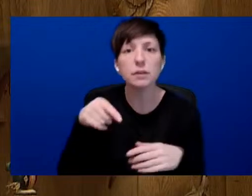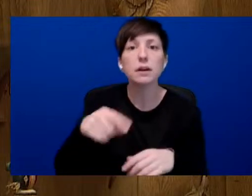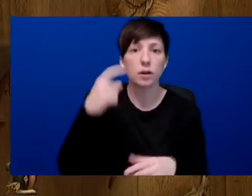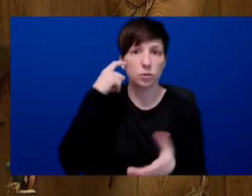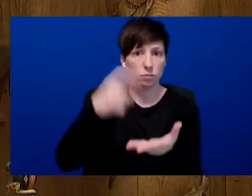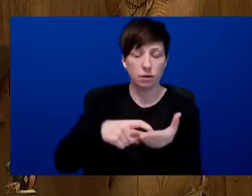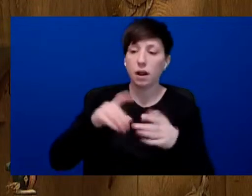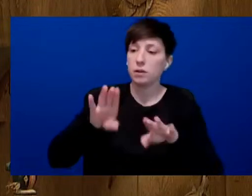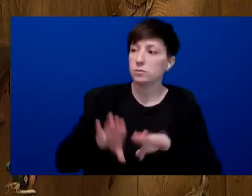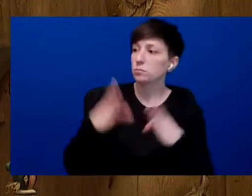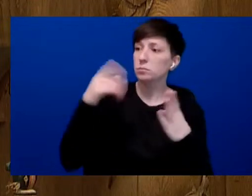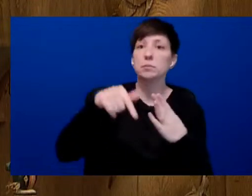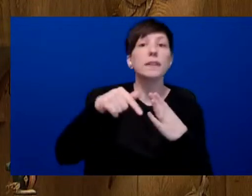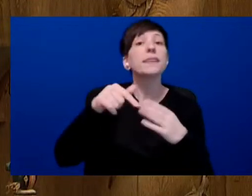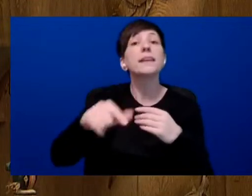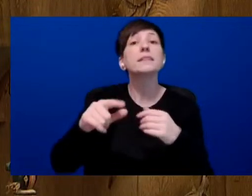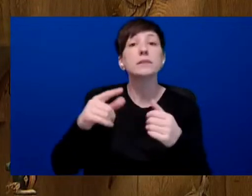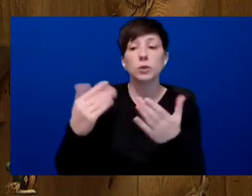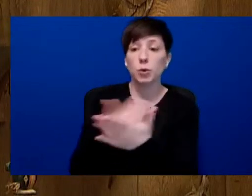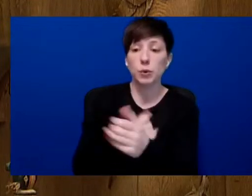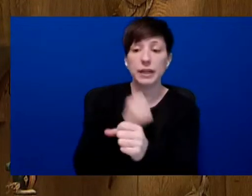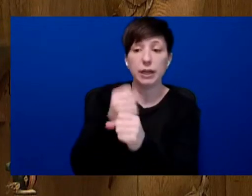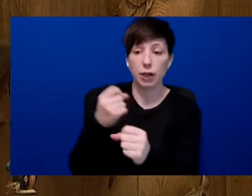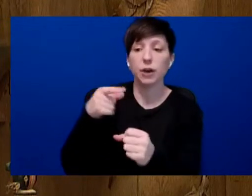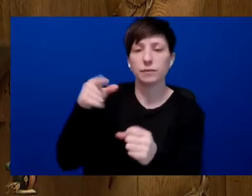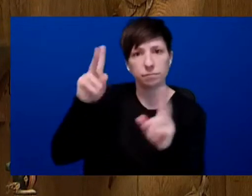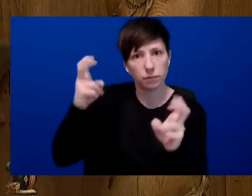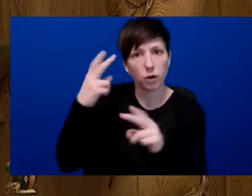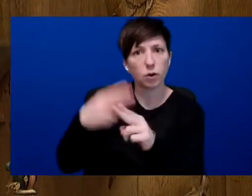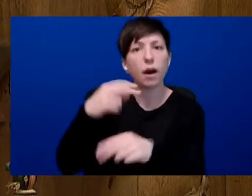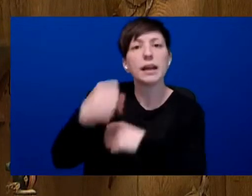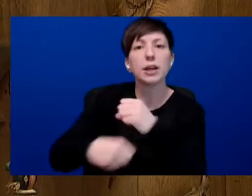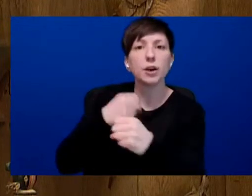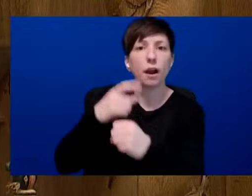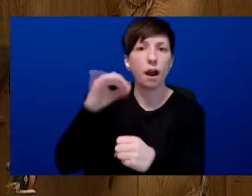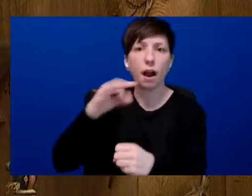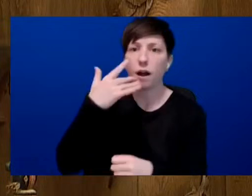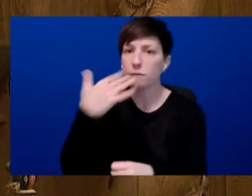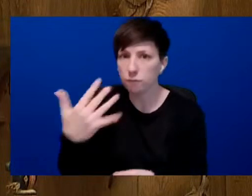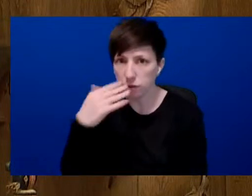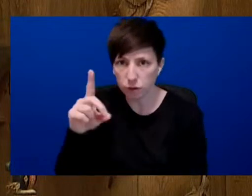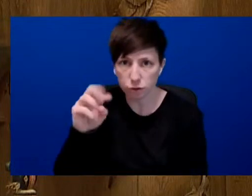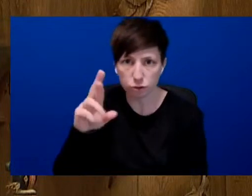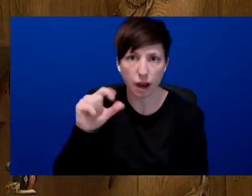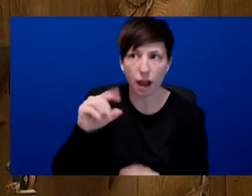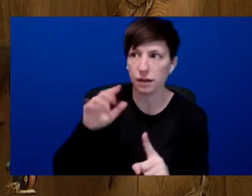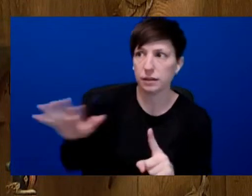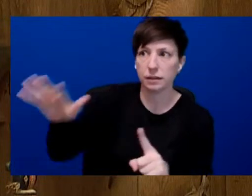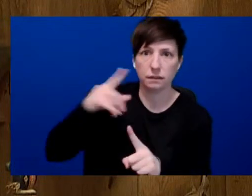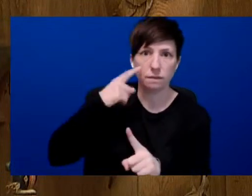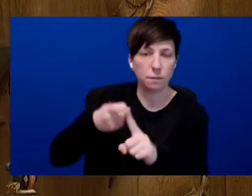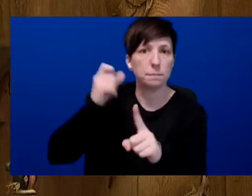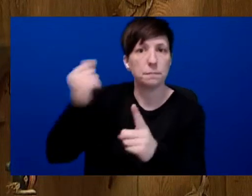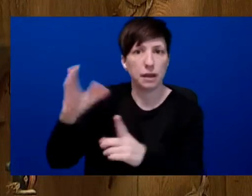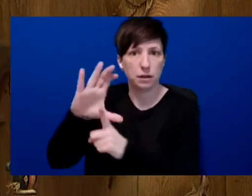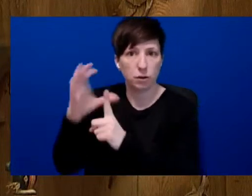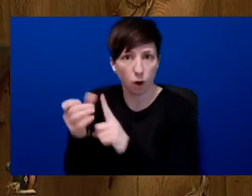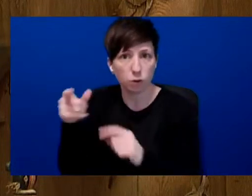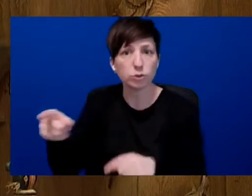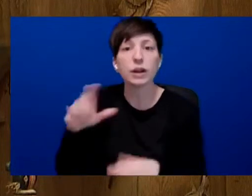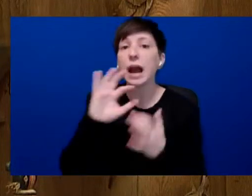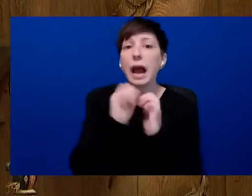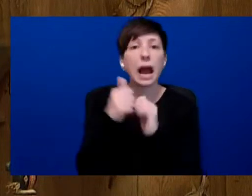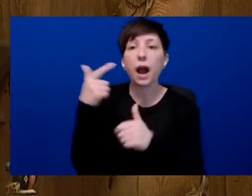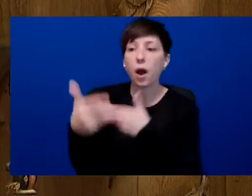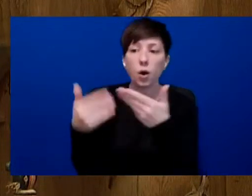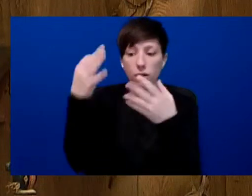Dragon. According to legends, 12 animals of the Chinese zodiac were selected through a race. The dragon,